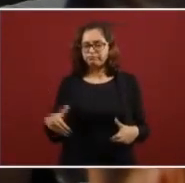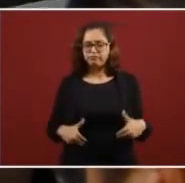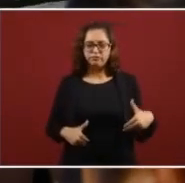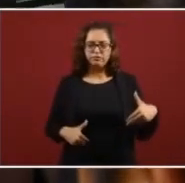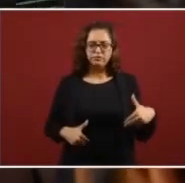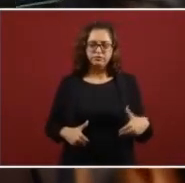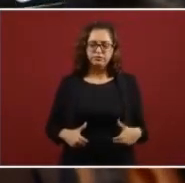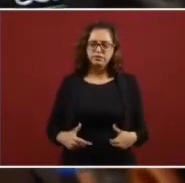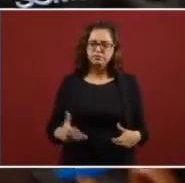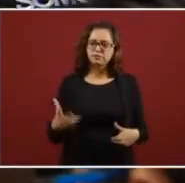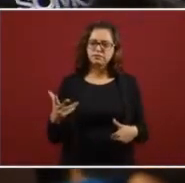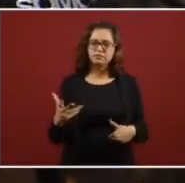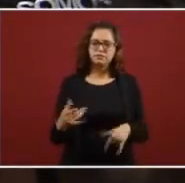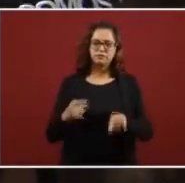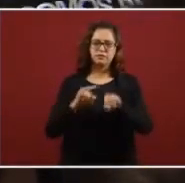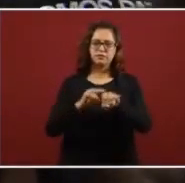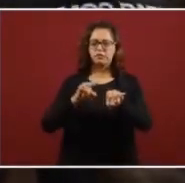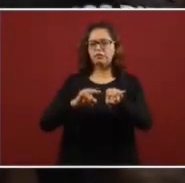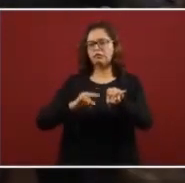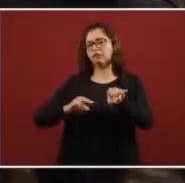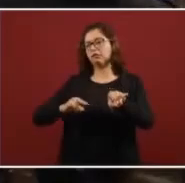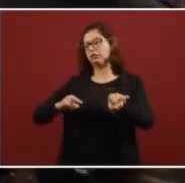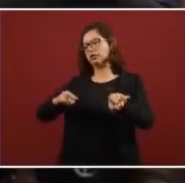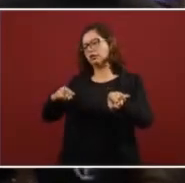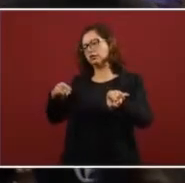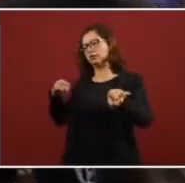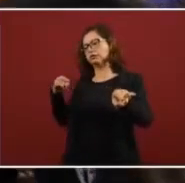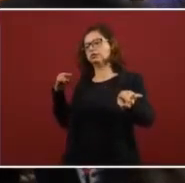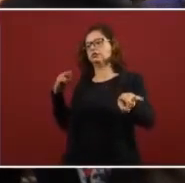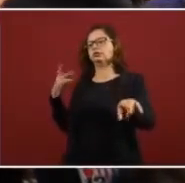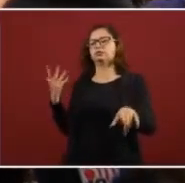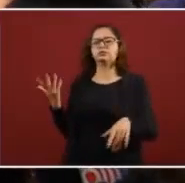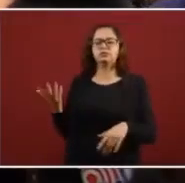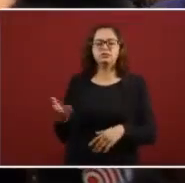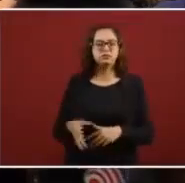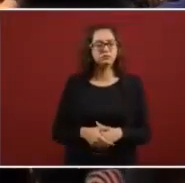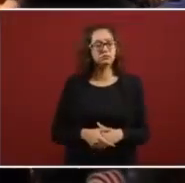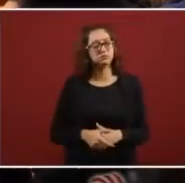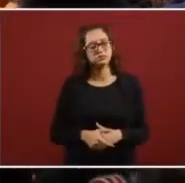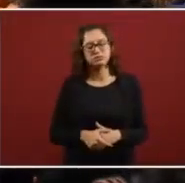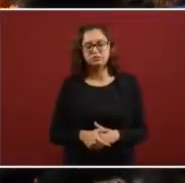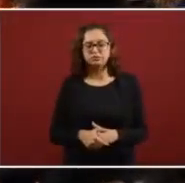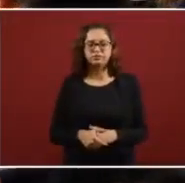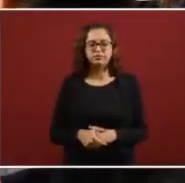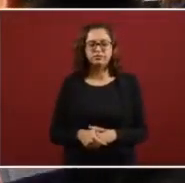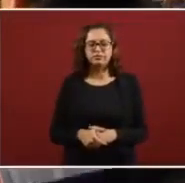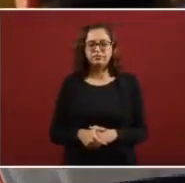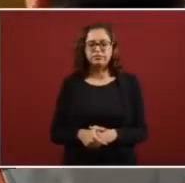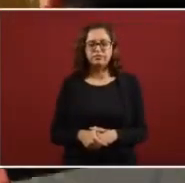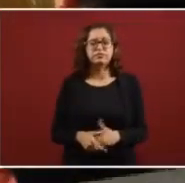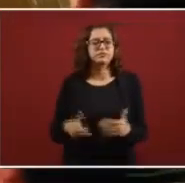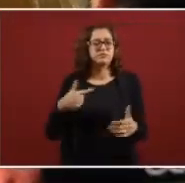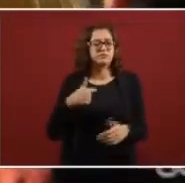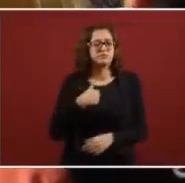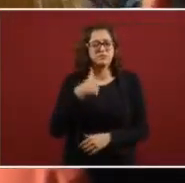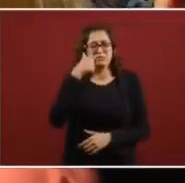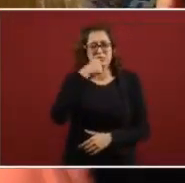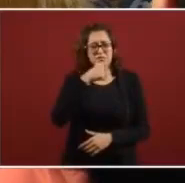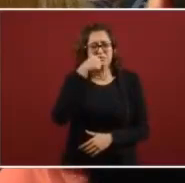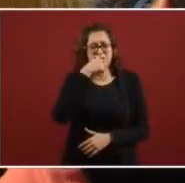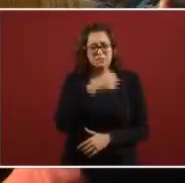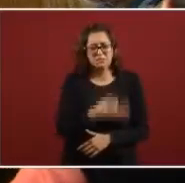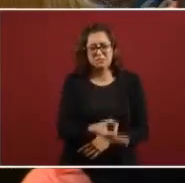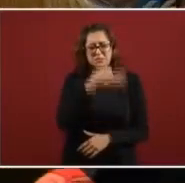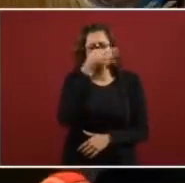caravanas. The caravans. Yo hice campaña. Because I did my campaign with just